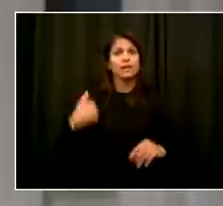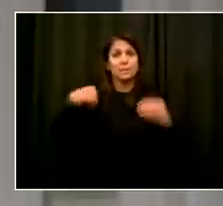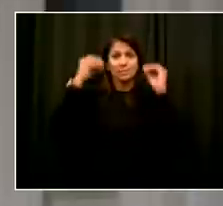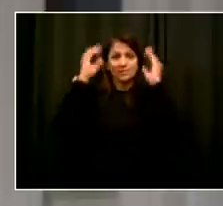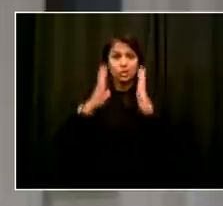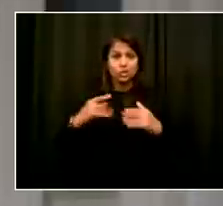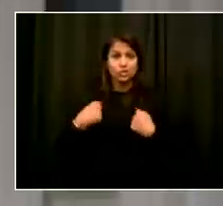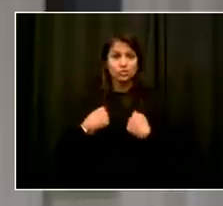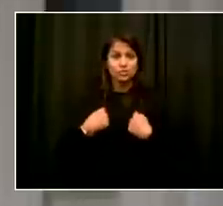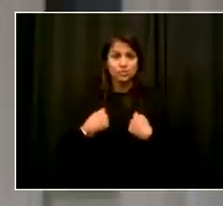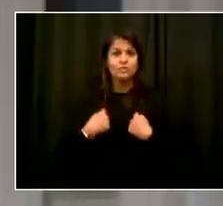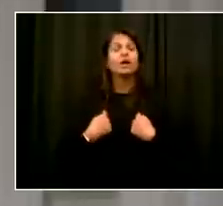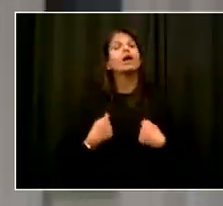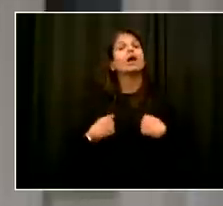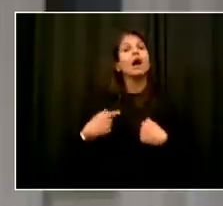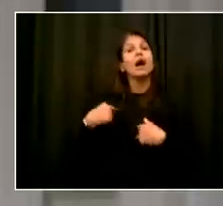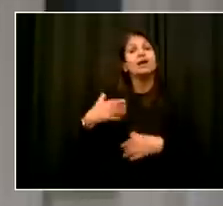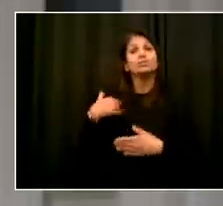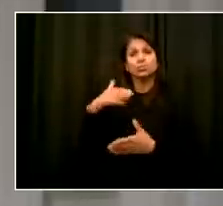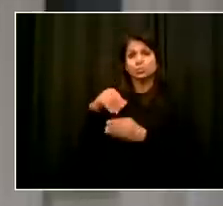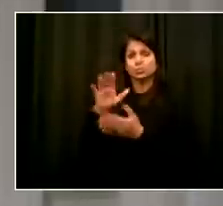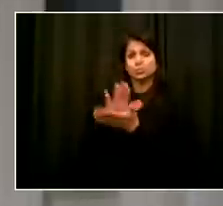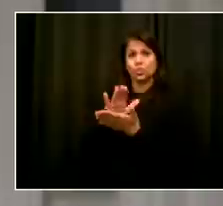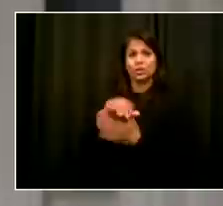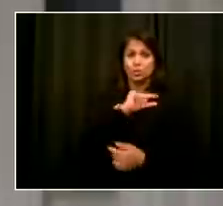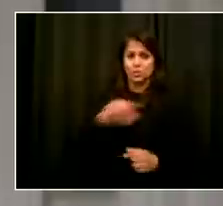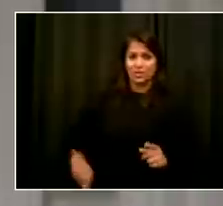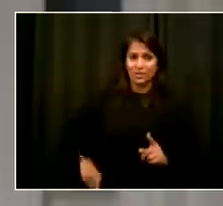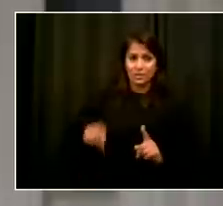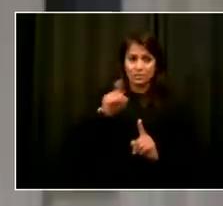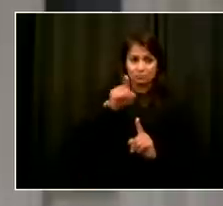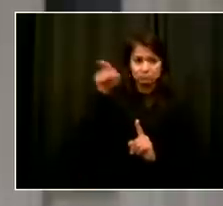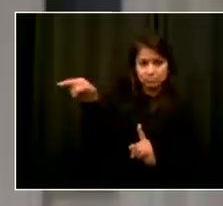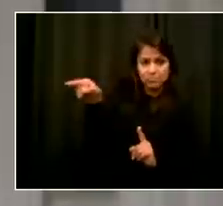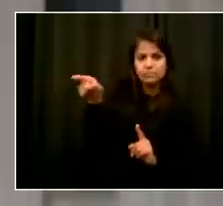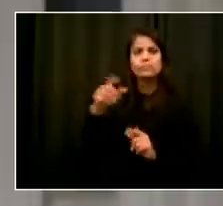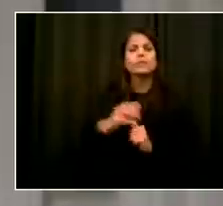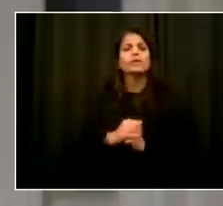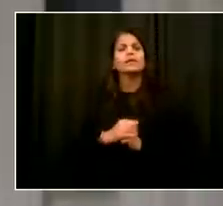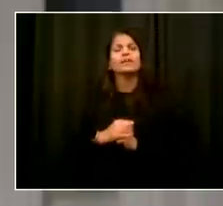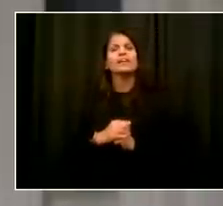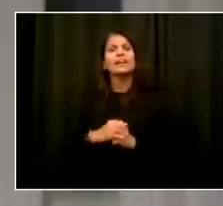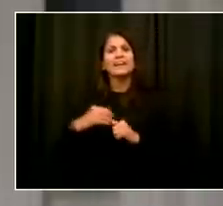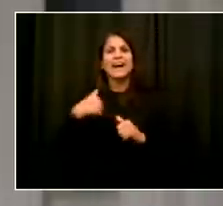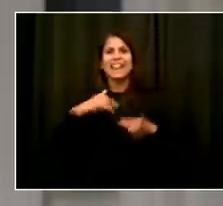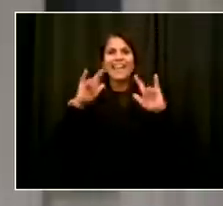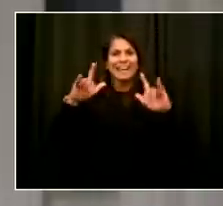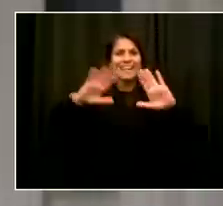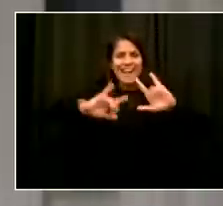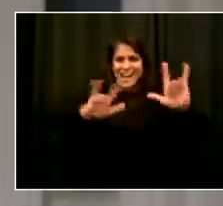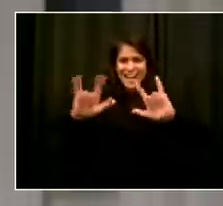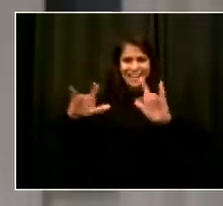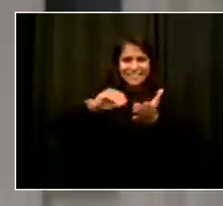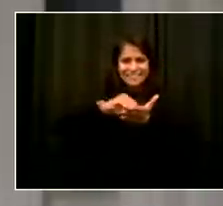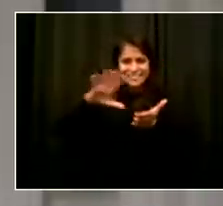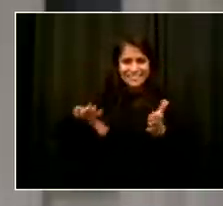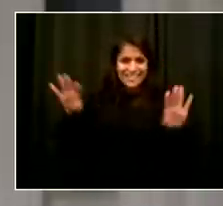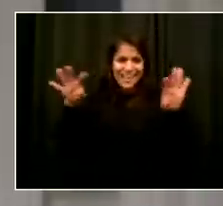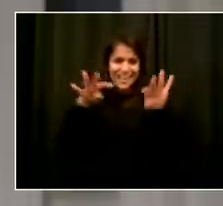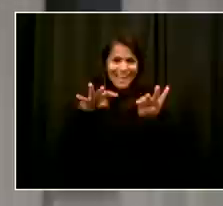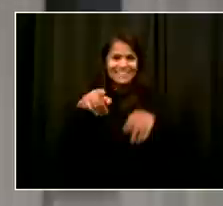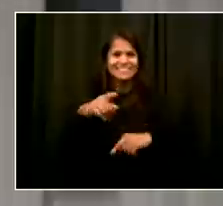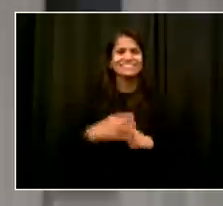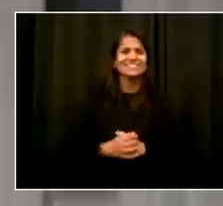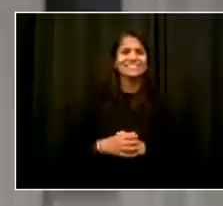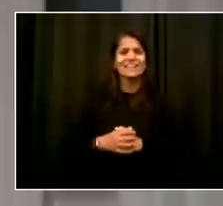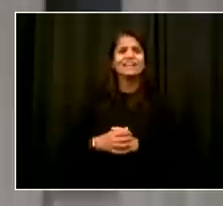in Queens. So a real quick shout out to all my students. All the love to you. Hey, y'all. In addition to being a